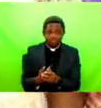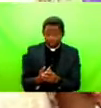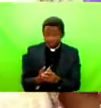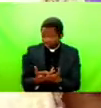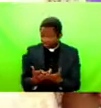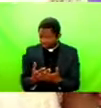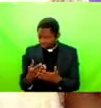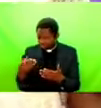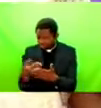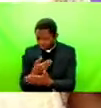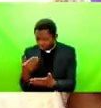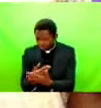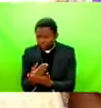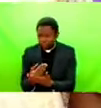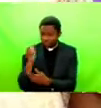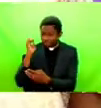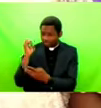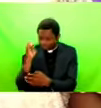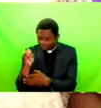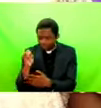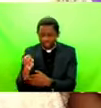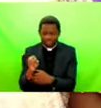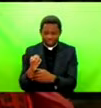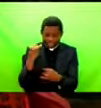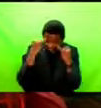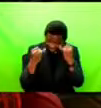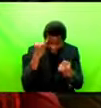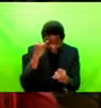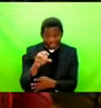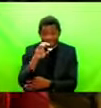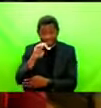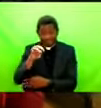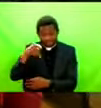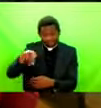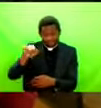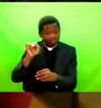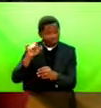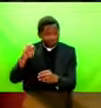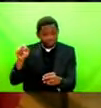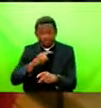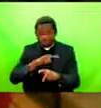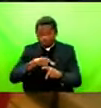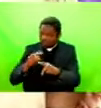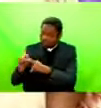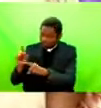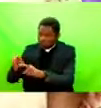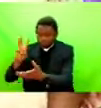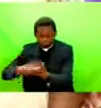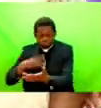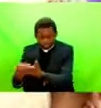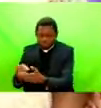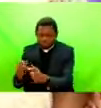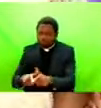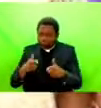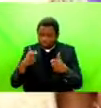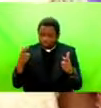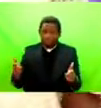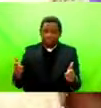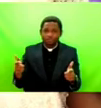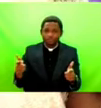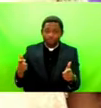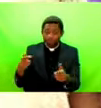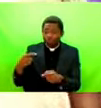initiative like the HAM, the NPWD, and many recent initiatives, just as you have witnessed. The major one was your